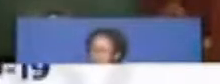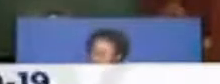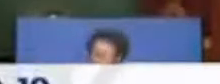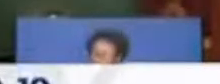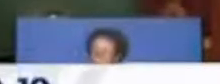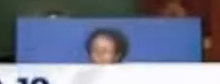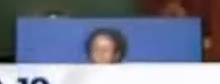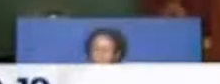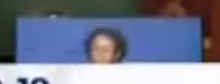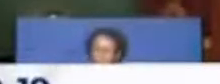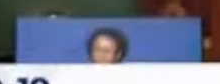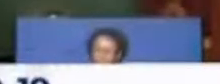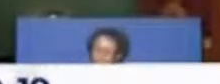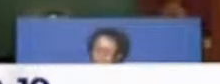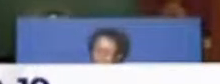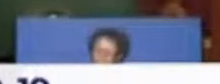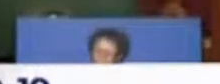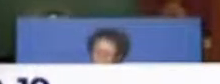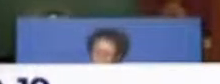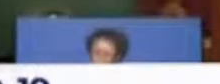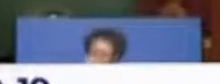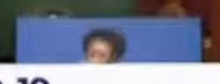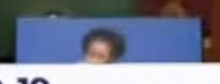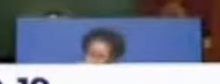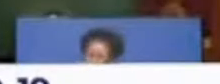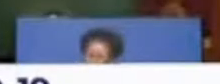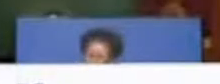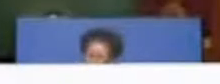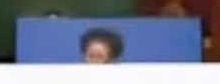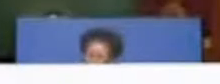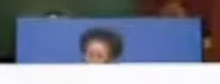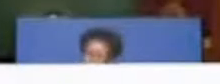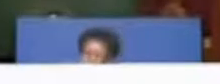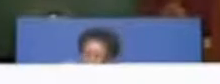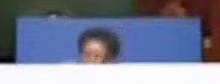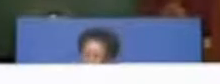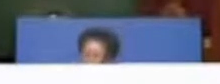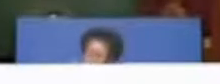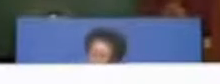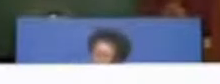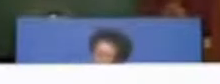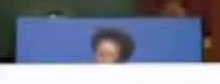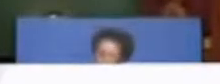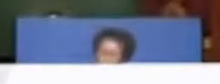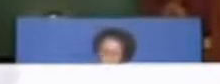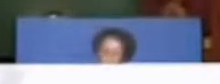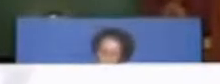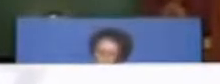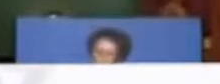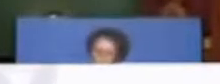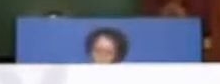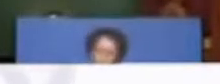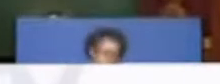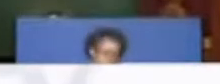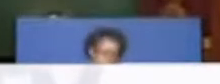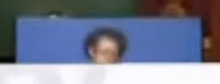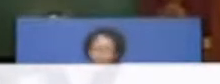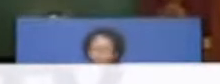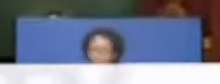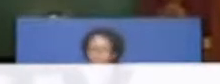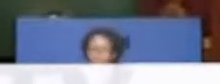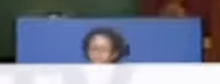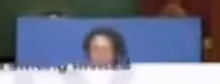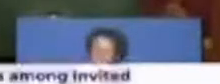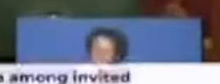of 25 days to Christmas to secure their vaccinations, to meet and surpass the target that we set